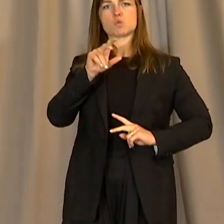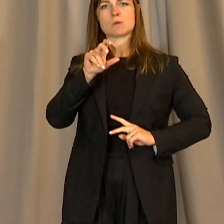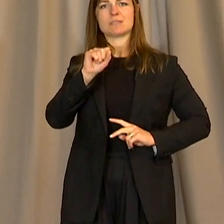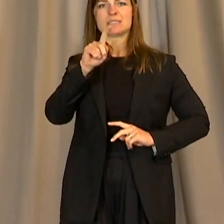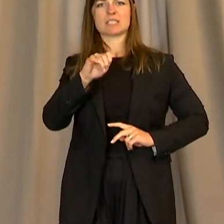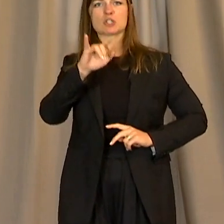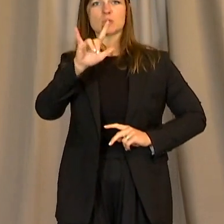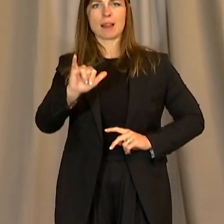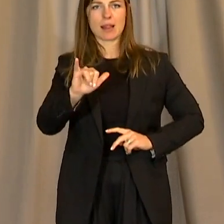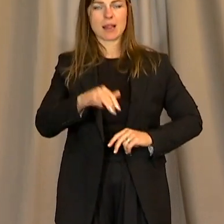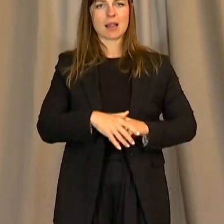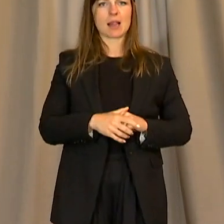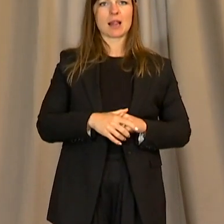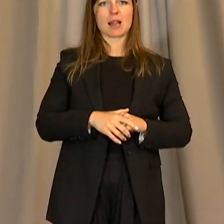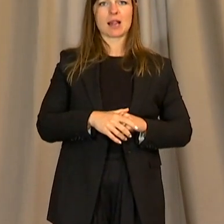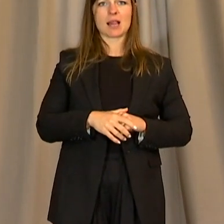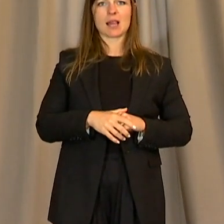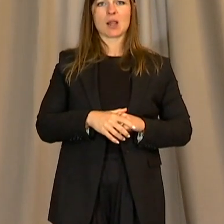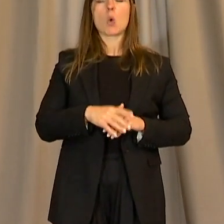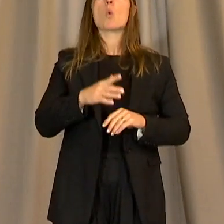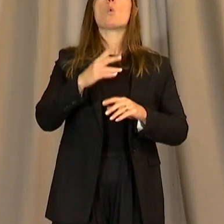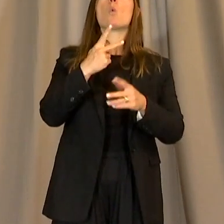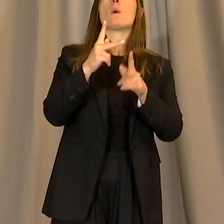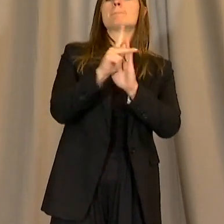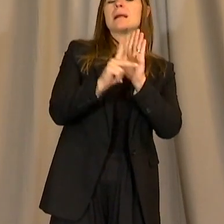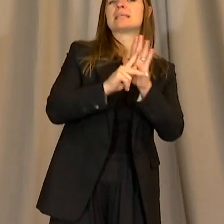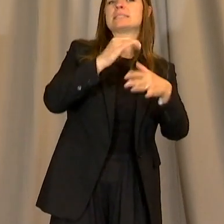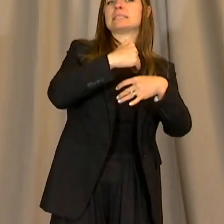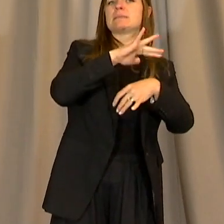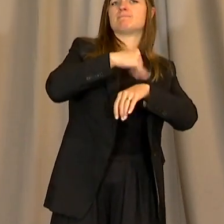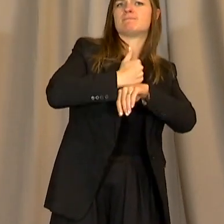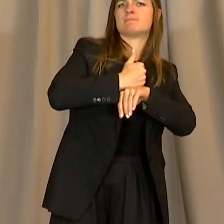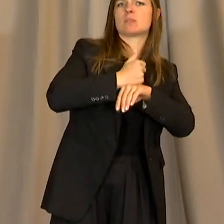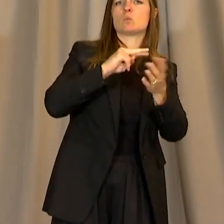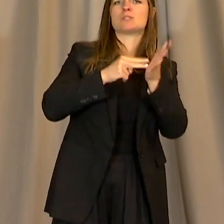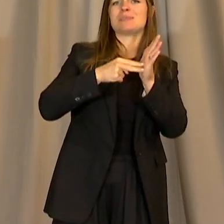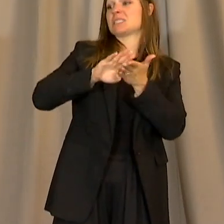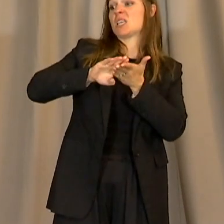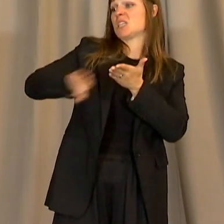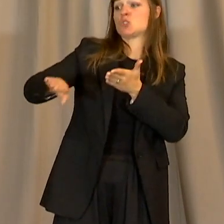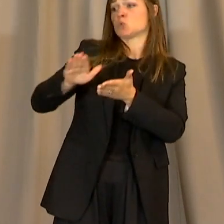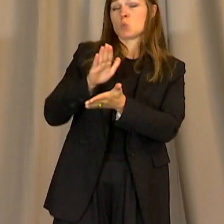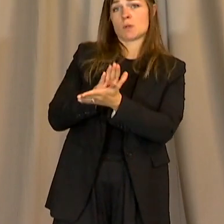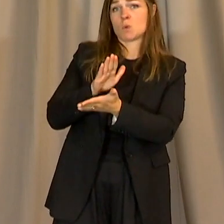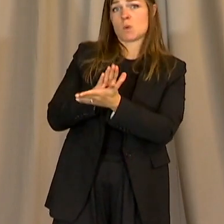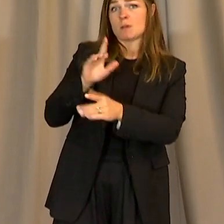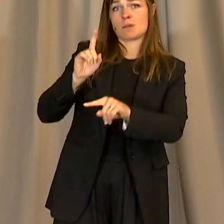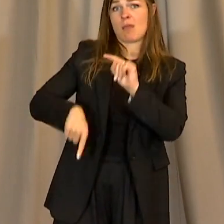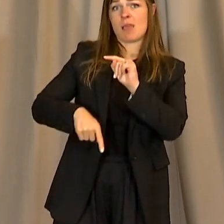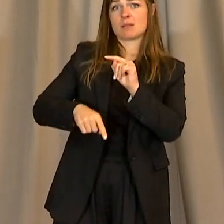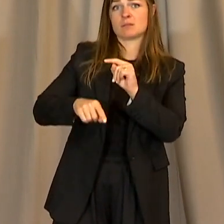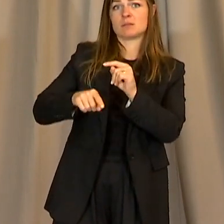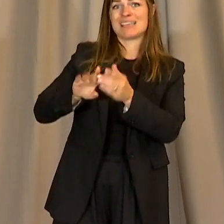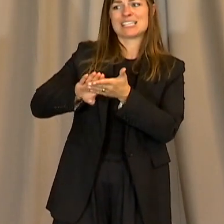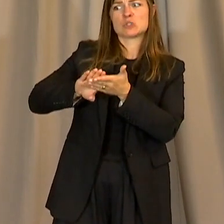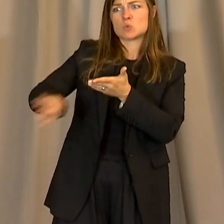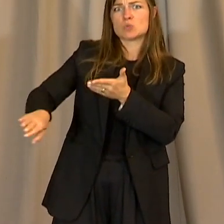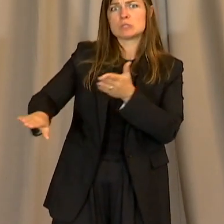What policy are you going to produce that says that you can't be excluded from school? Exclusion is the worst thing